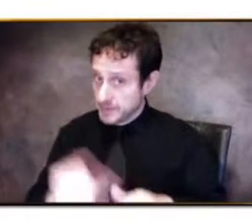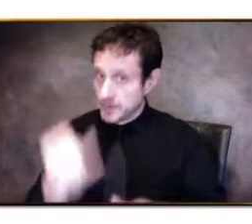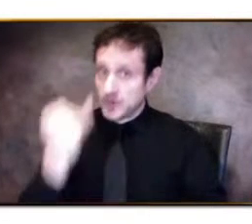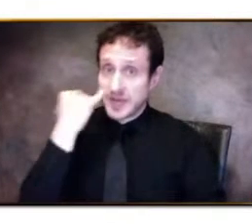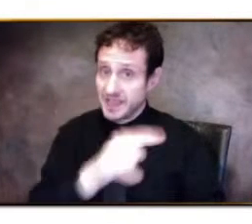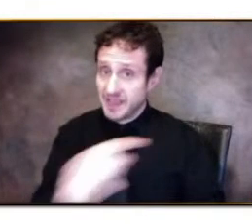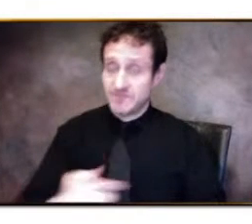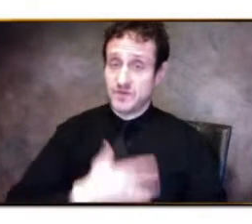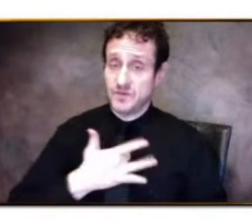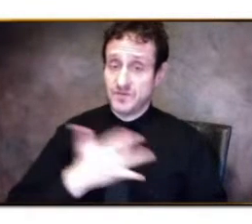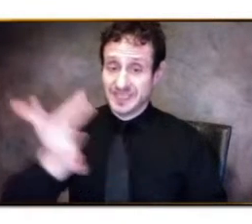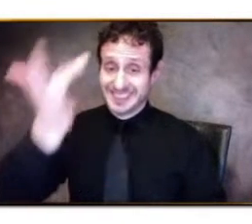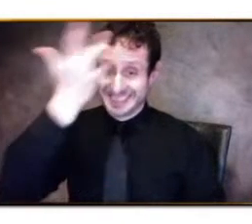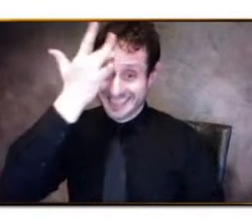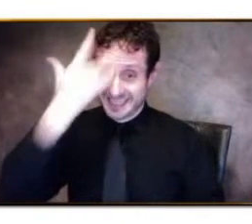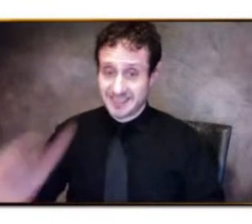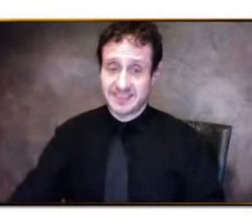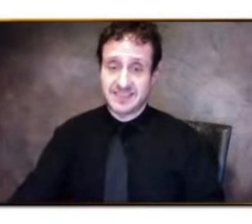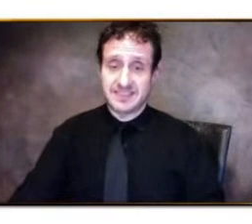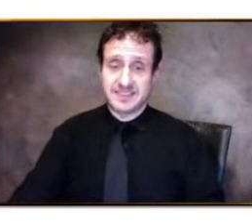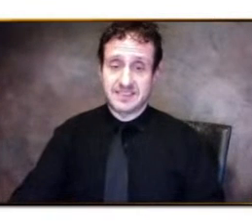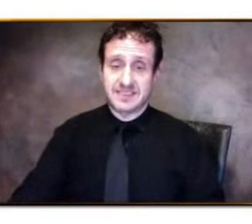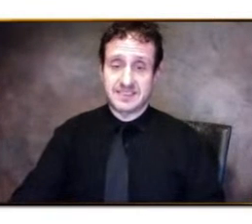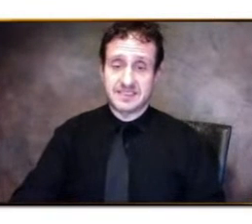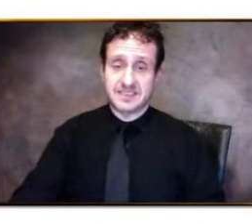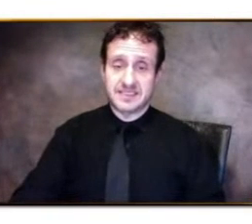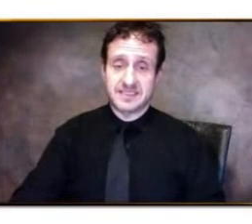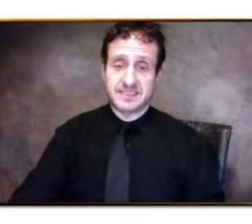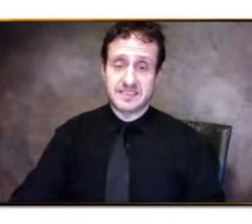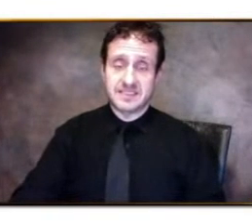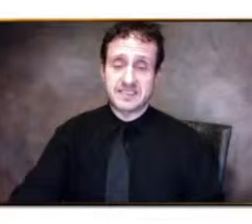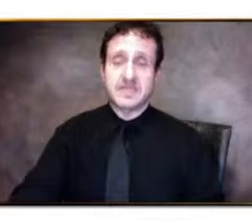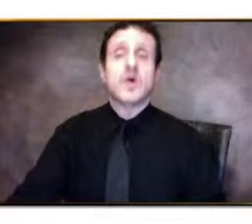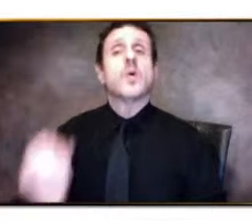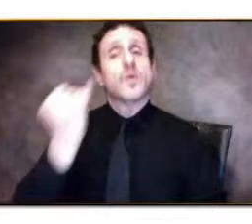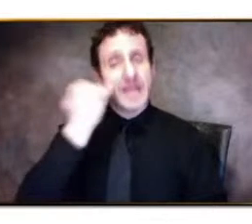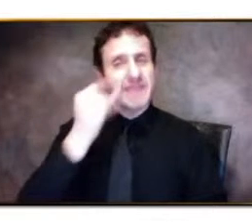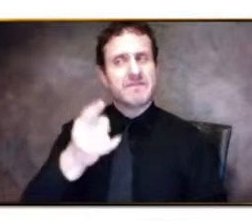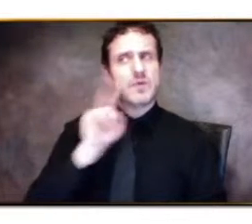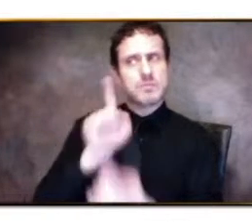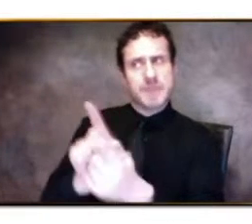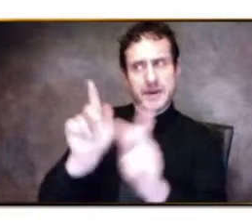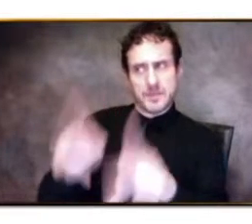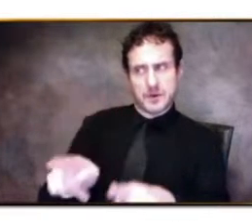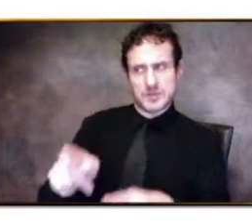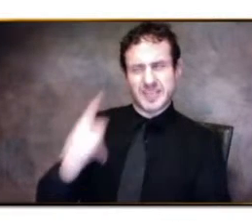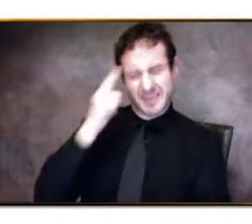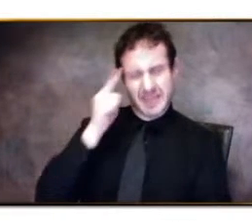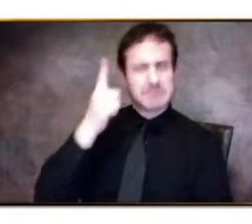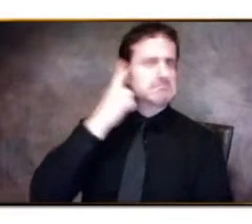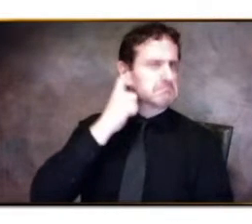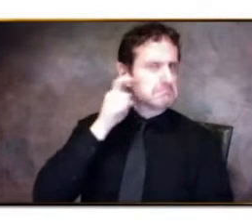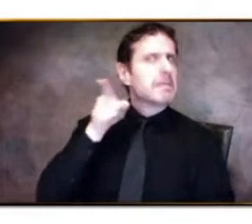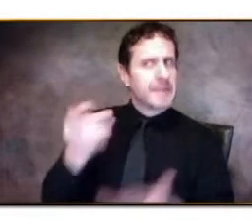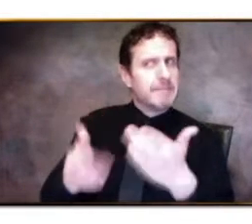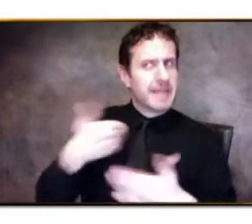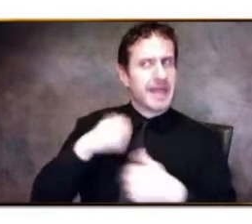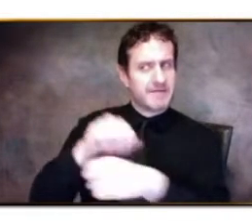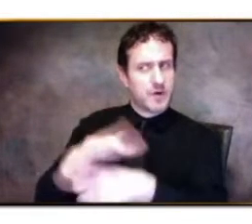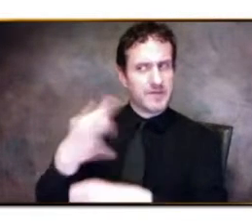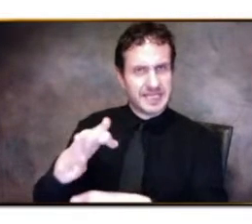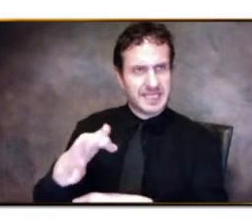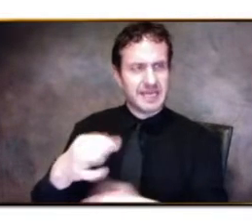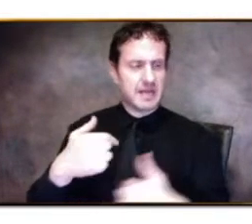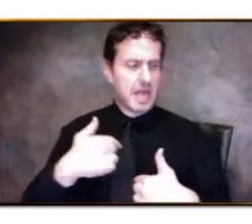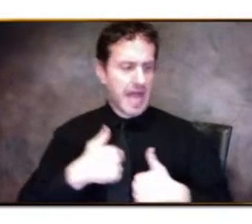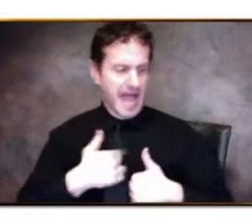close contact with someone who tested positive, or just has concerning symptoms themselves, you should